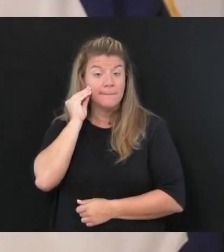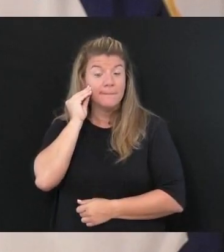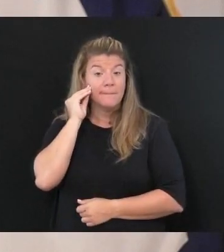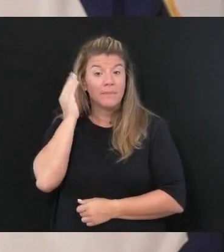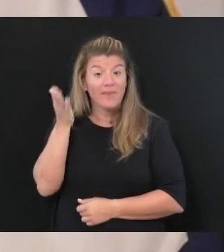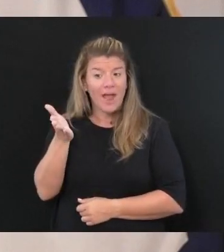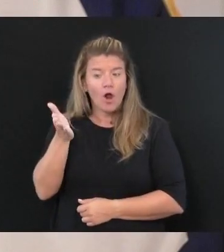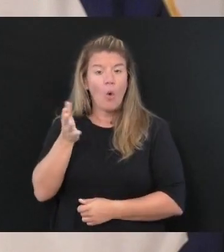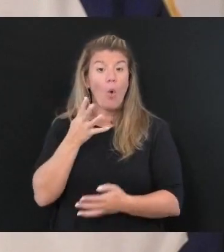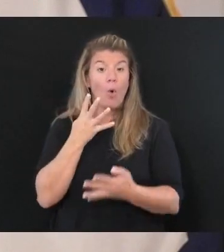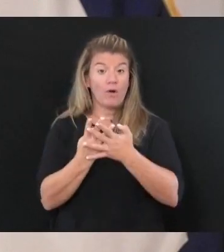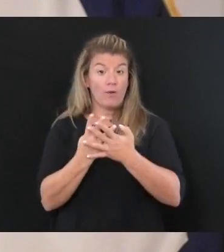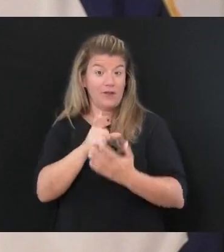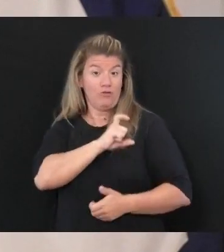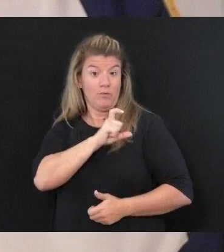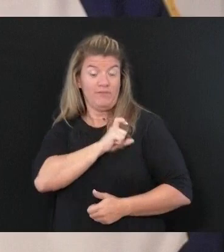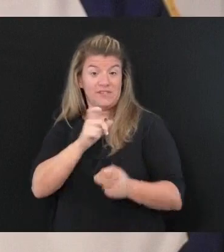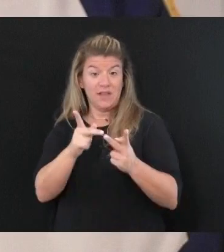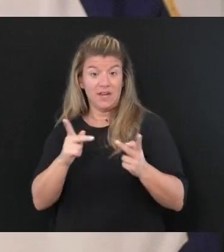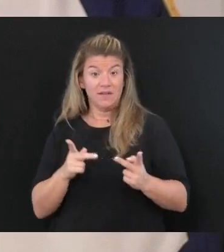or a correctional facility,